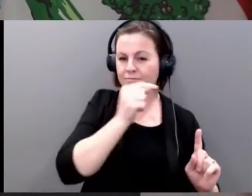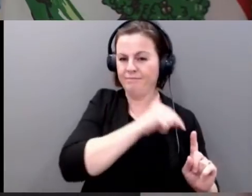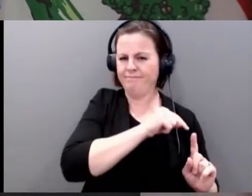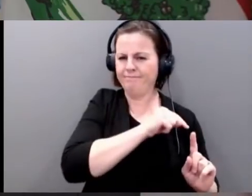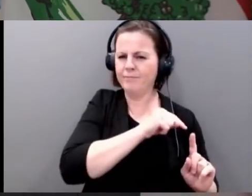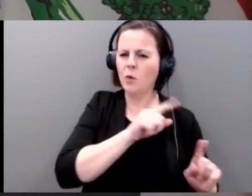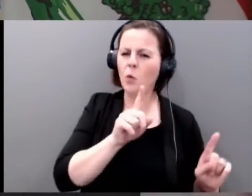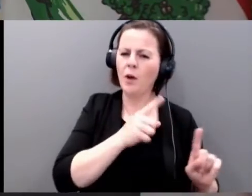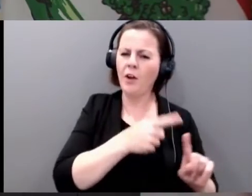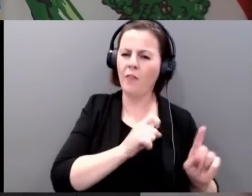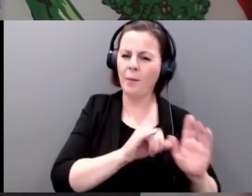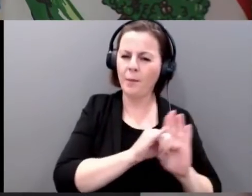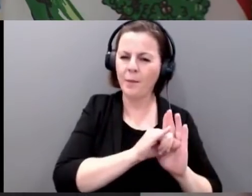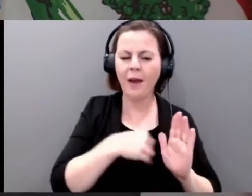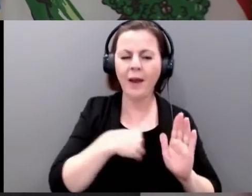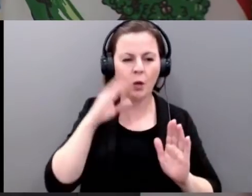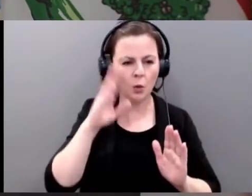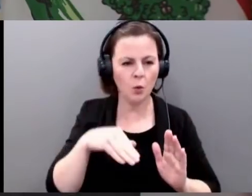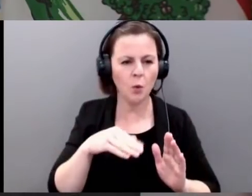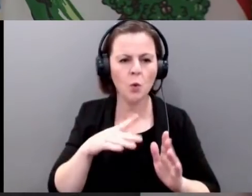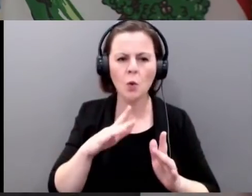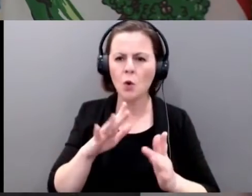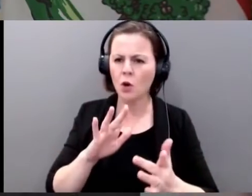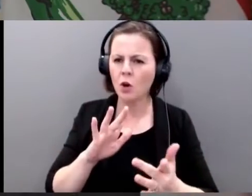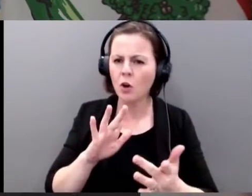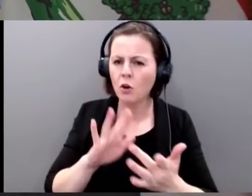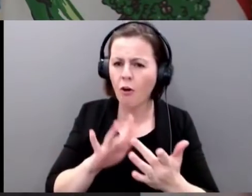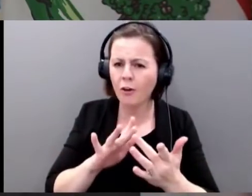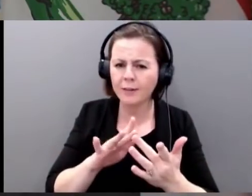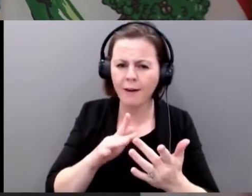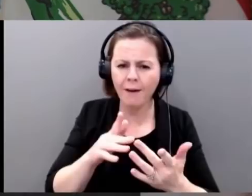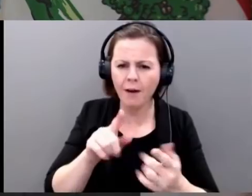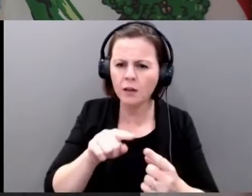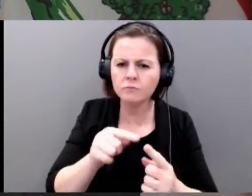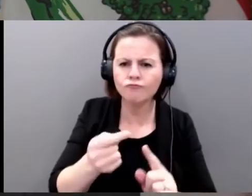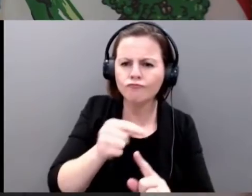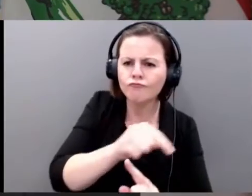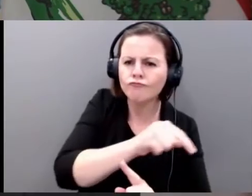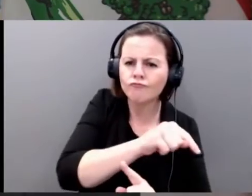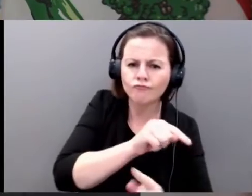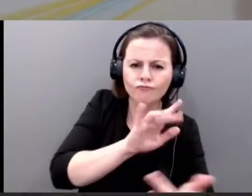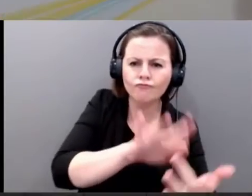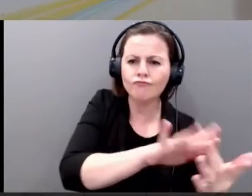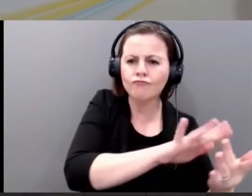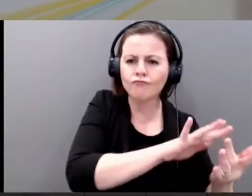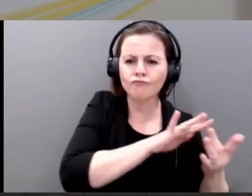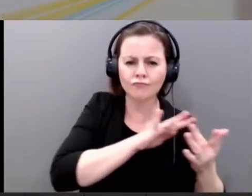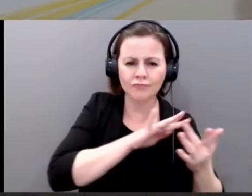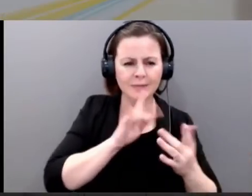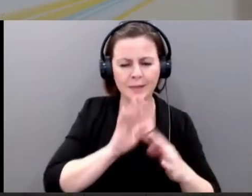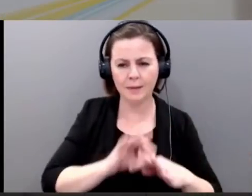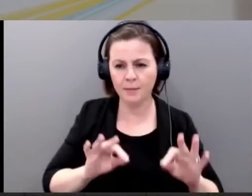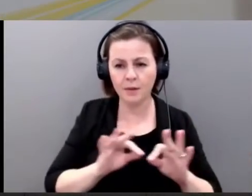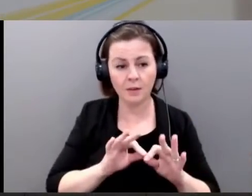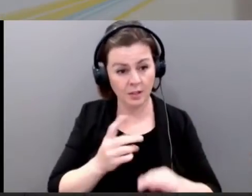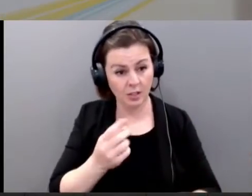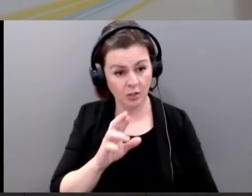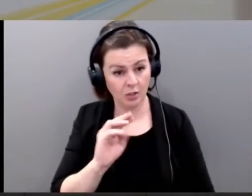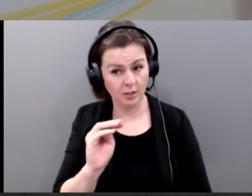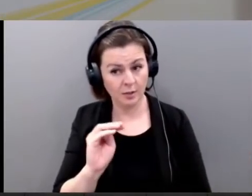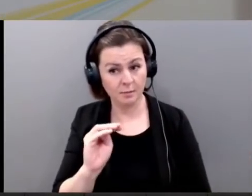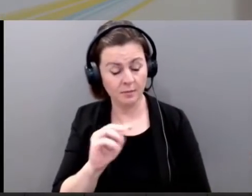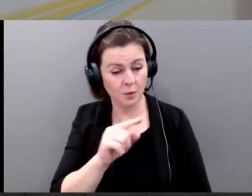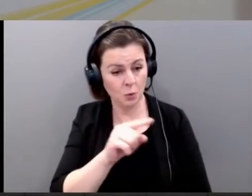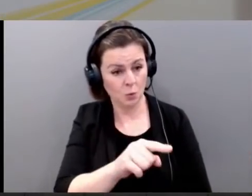tracing is key in identifying a source, so I'm just wondering, Dr. Morrison, if you think at this